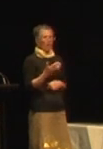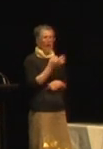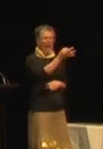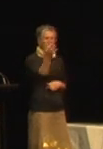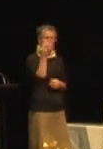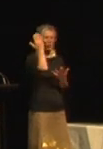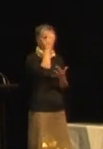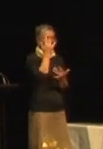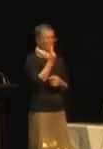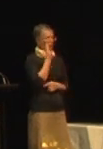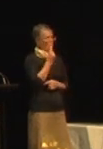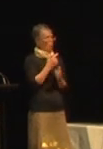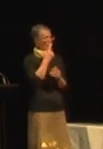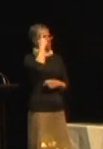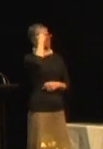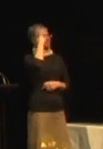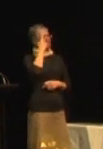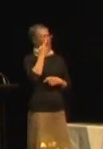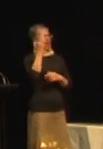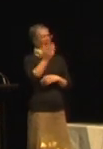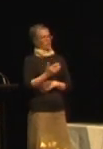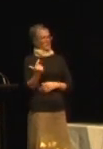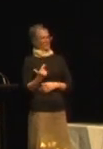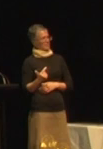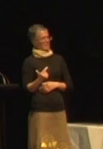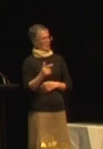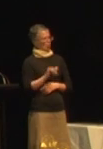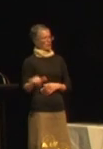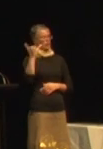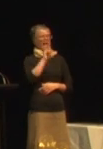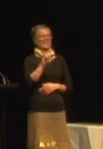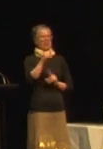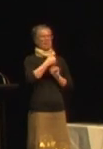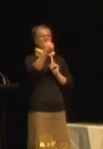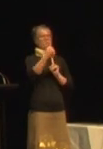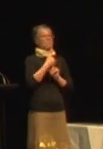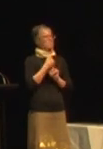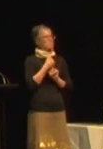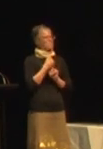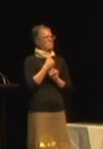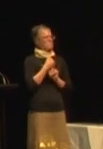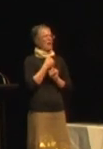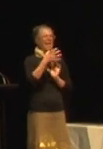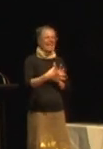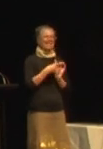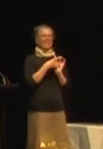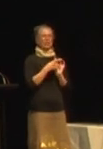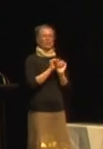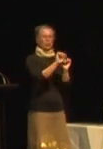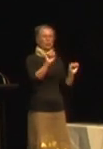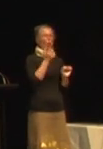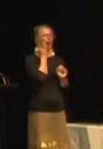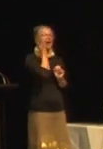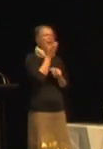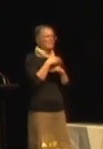about a story you had about the Sustainable Development Goals is about bringing them down into the grammar of your daily life. We think